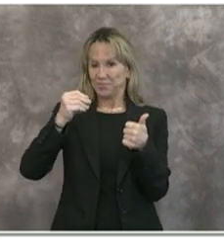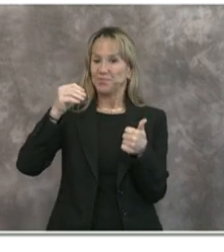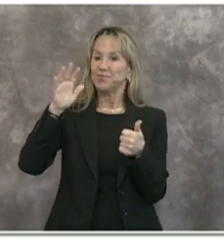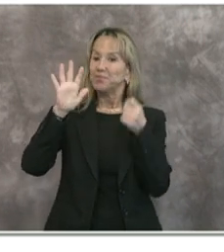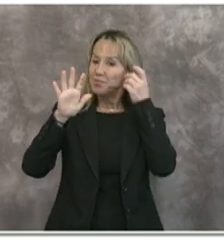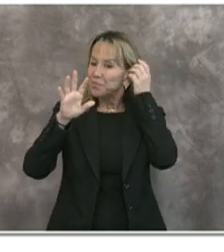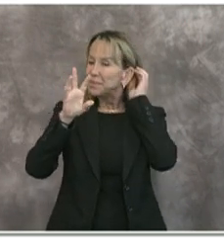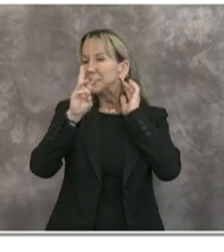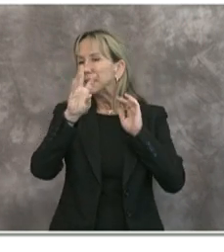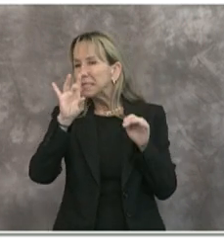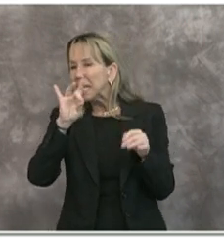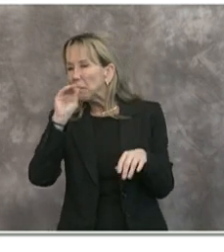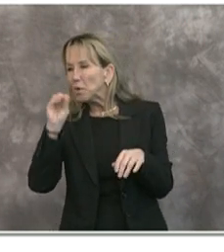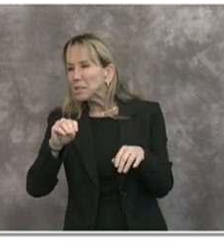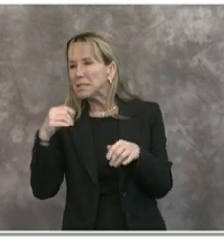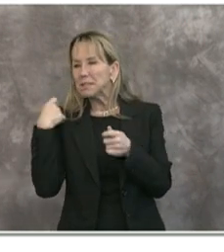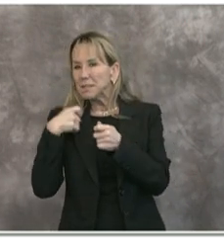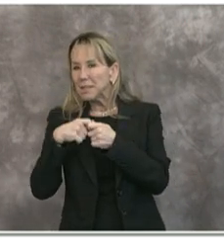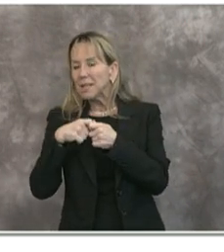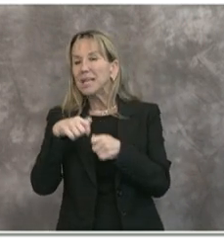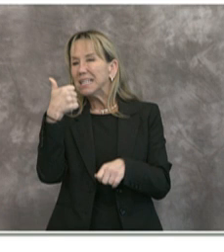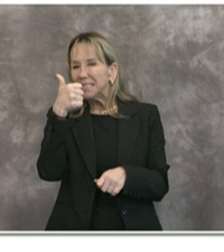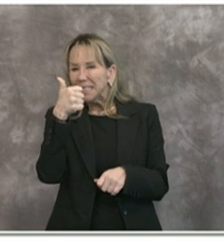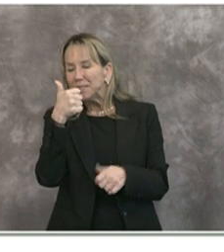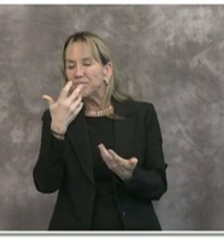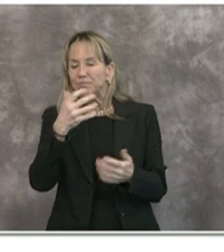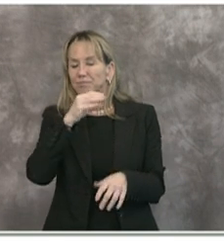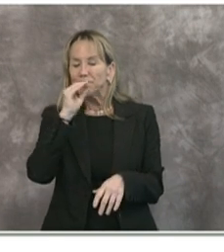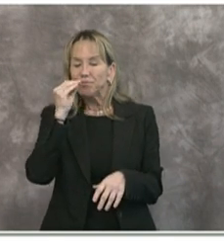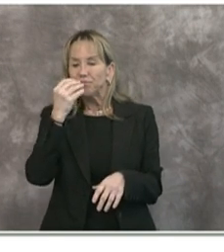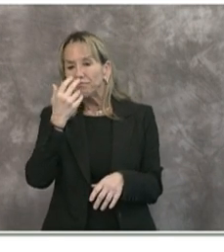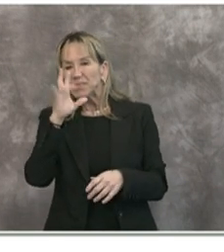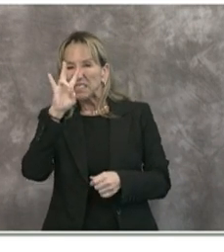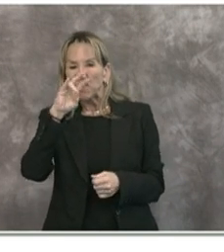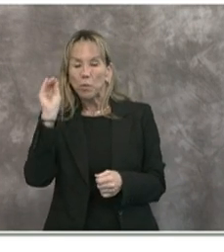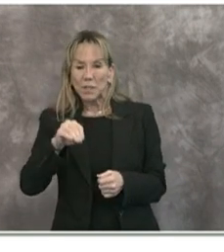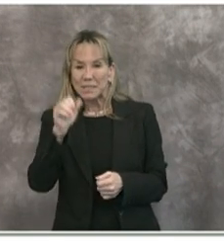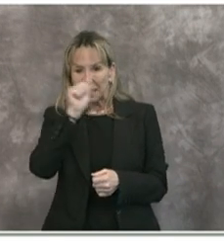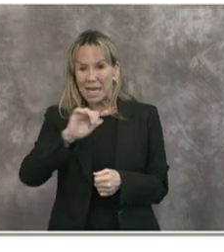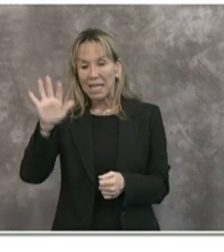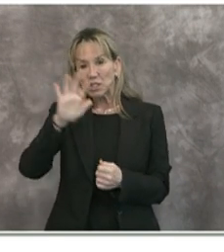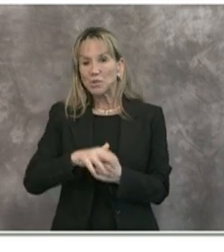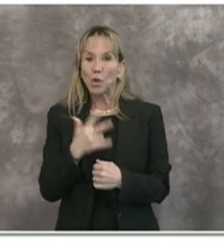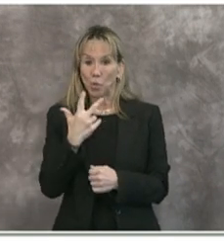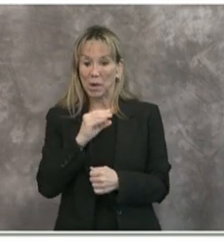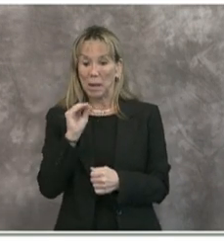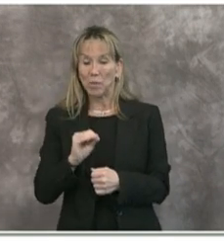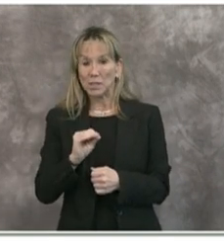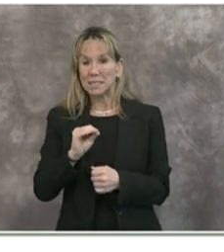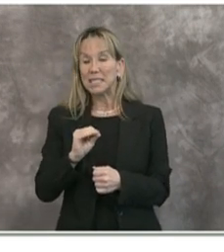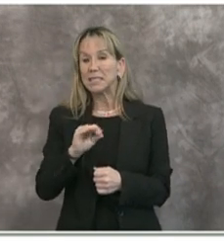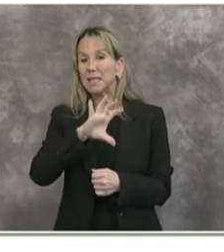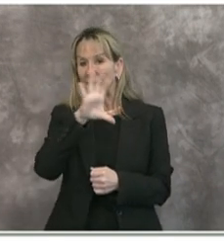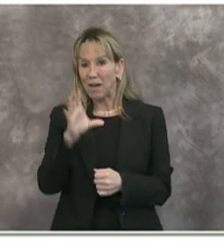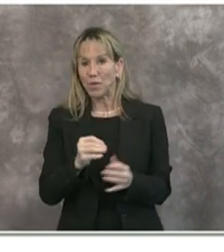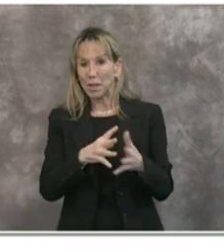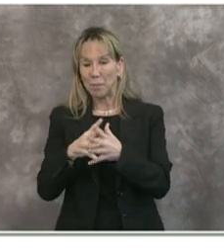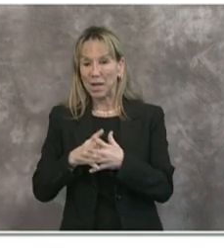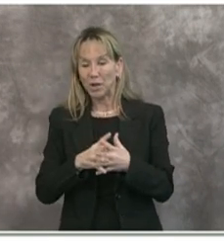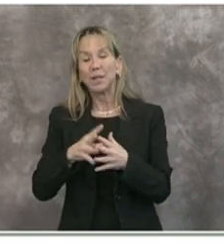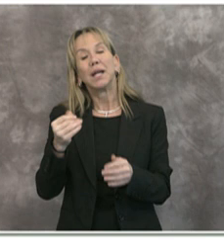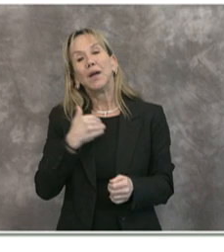Hispanic, 10 or 7% are Asian, 3% are African American, and we have 1 each